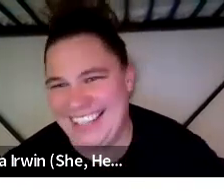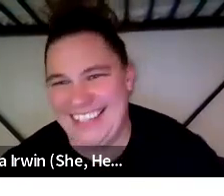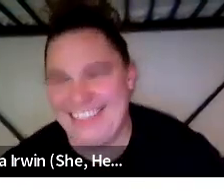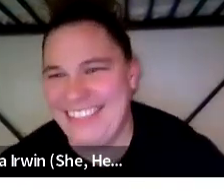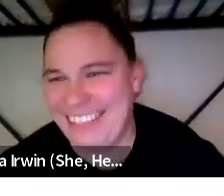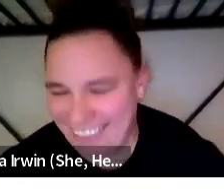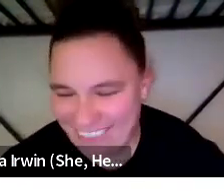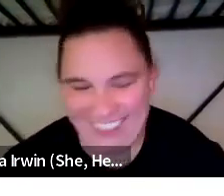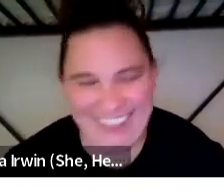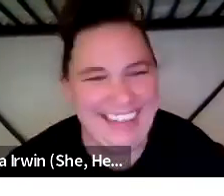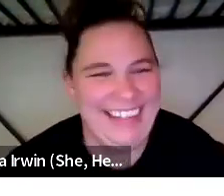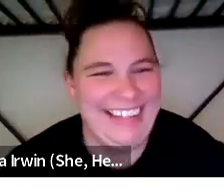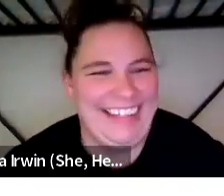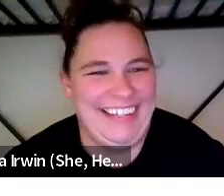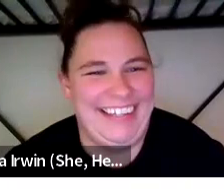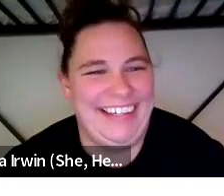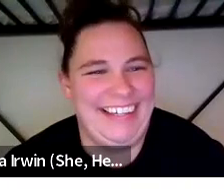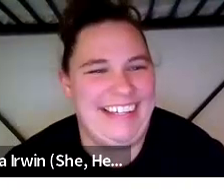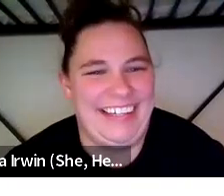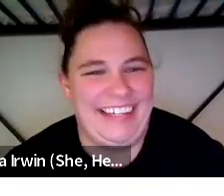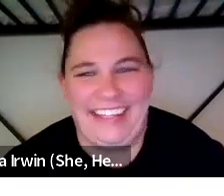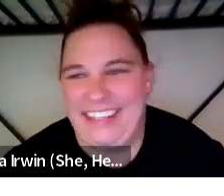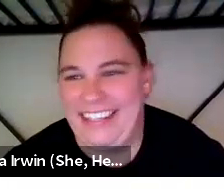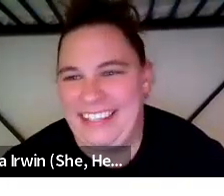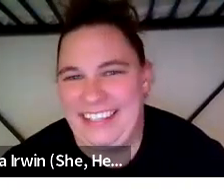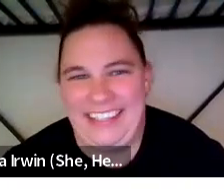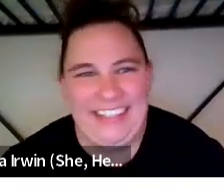I guess this is what you could call them.